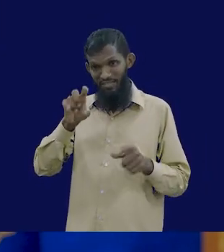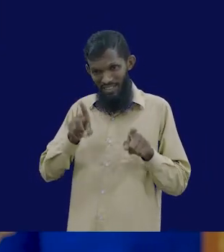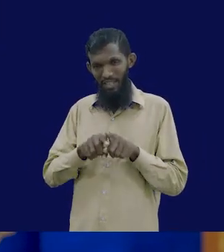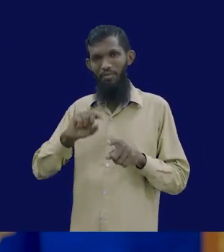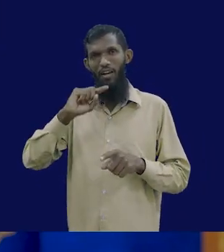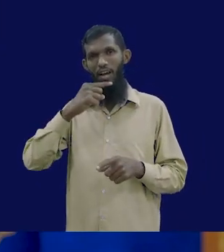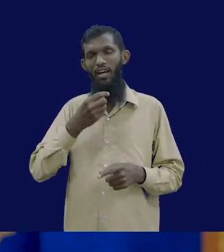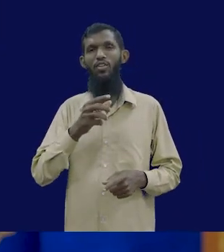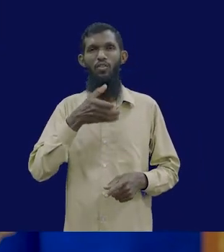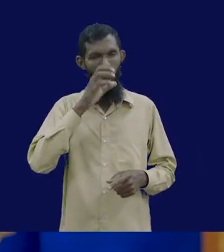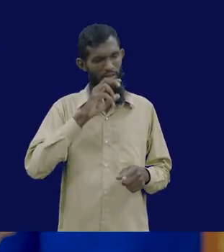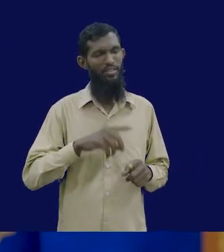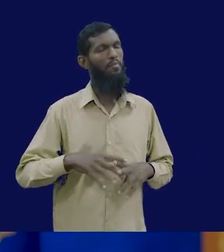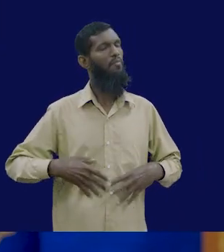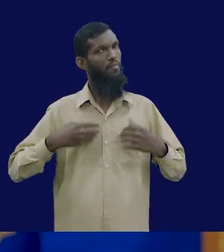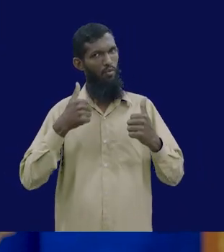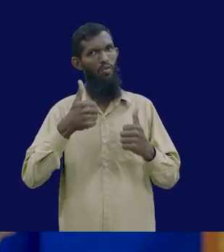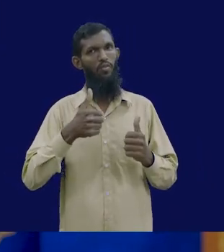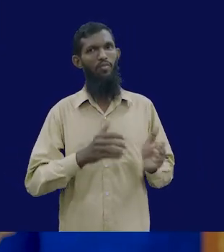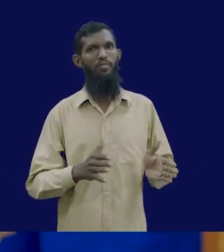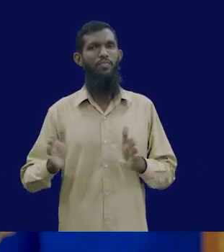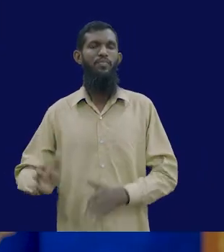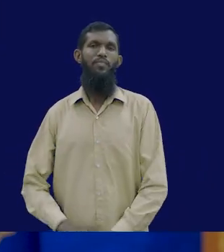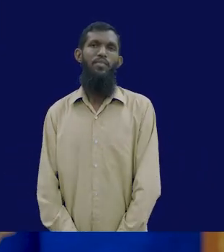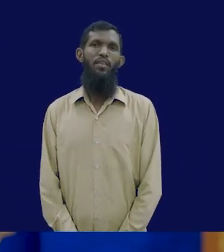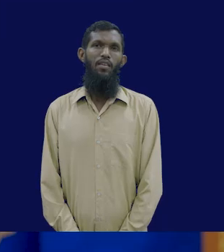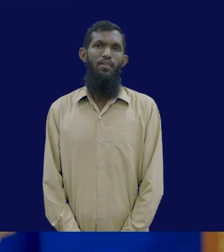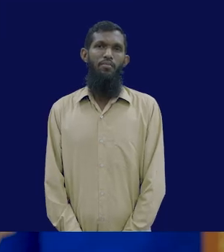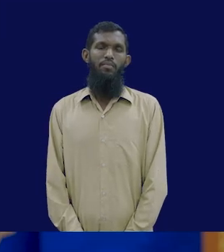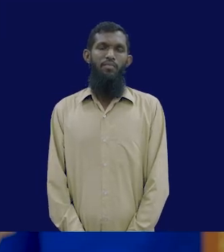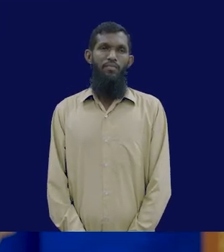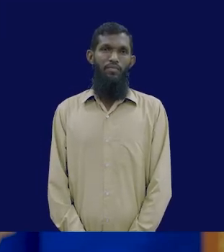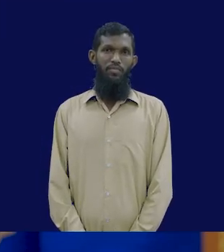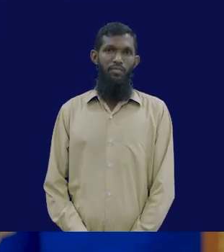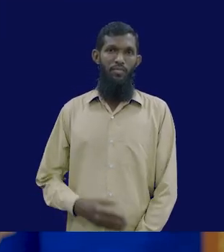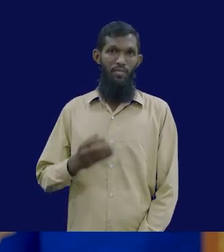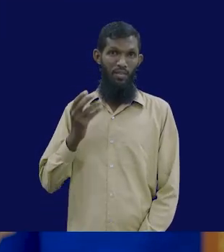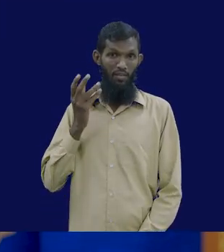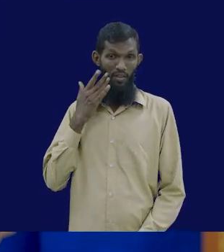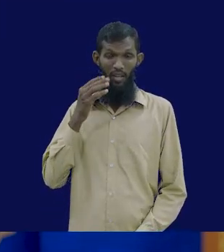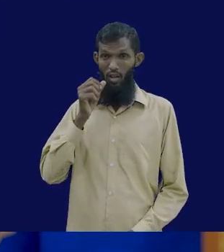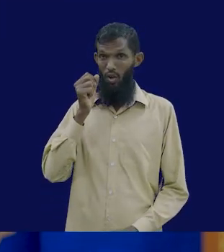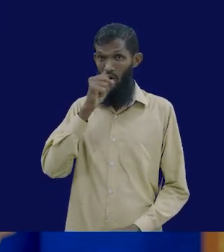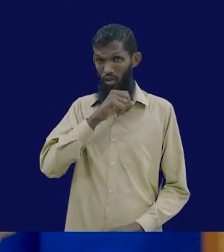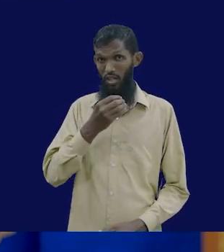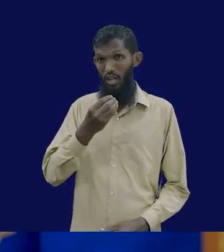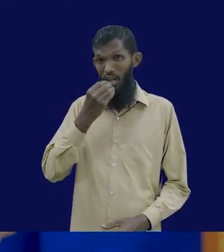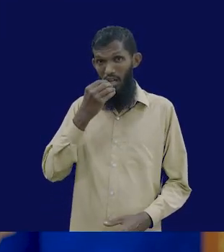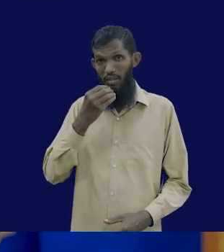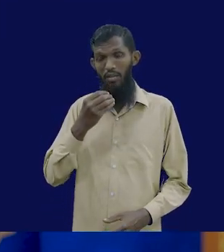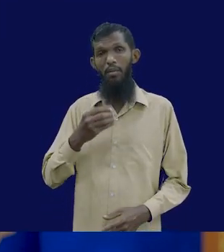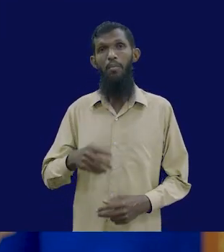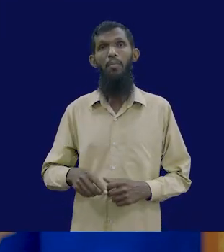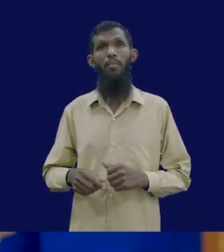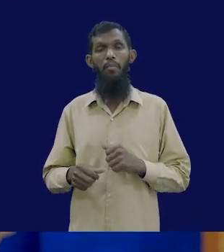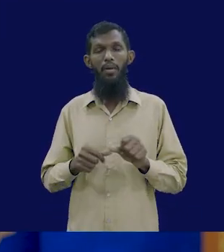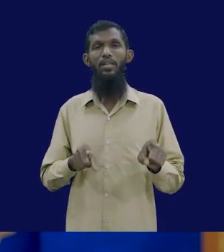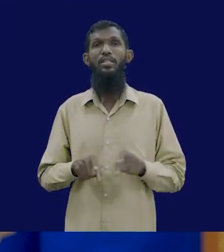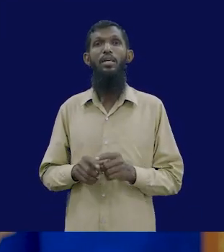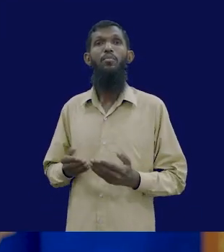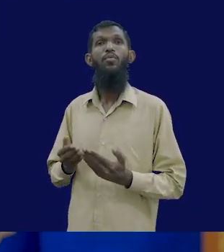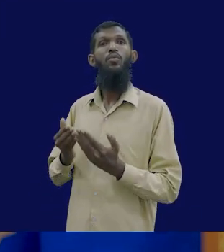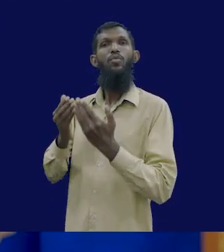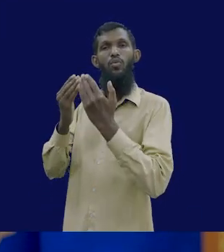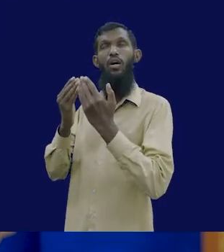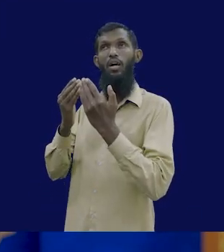And also, when the person is breaking his fast, it is from the sunnah to